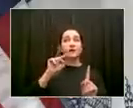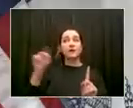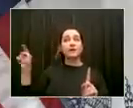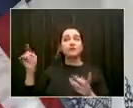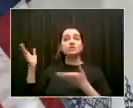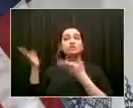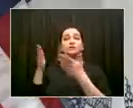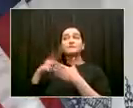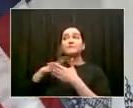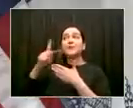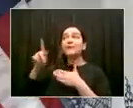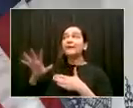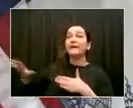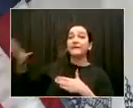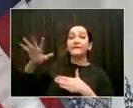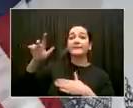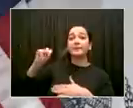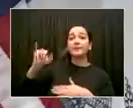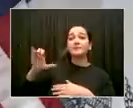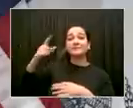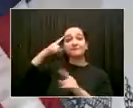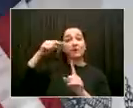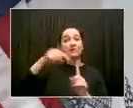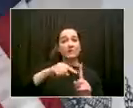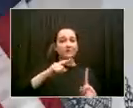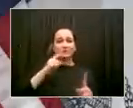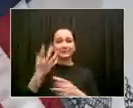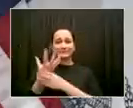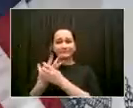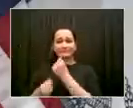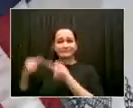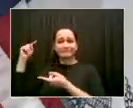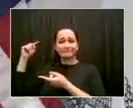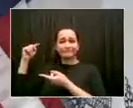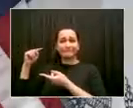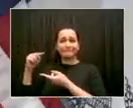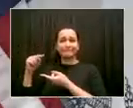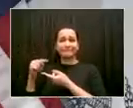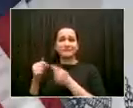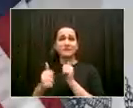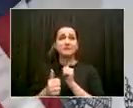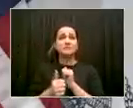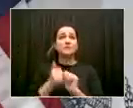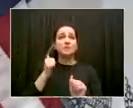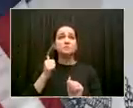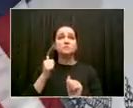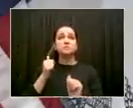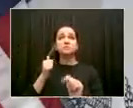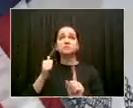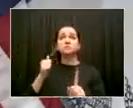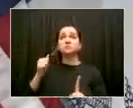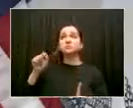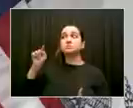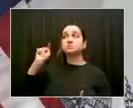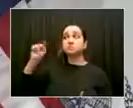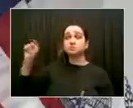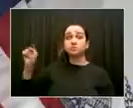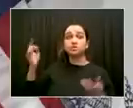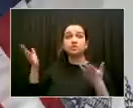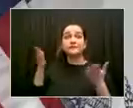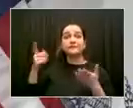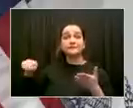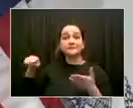substance abuse and mental illness were in person before the pandemic, but are now remote. So most of the homeless, well,